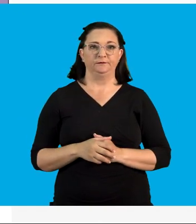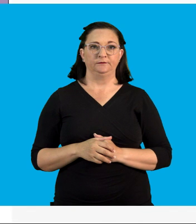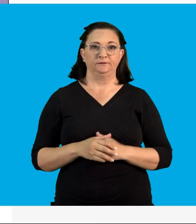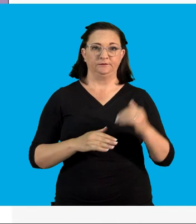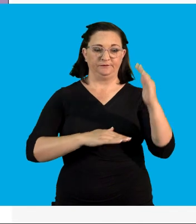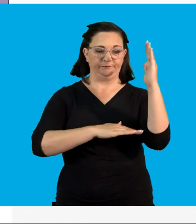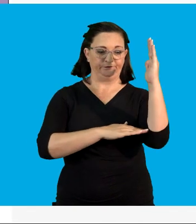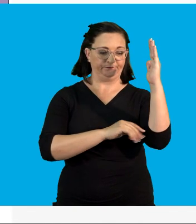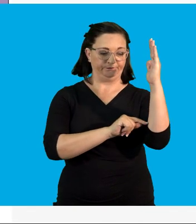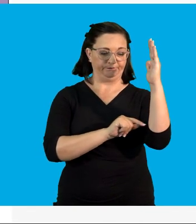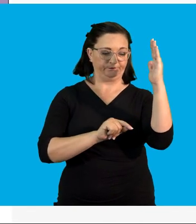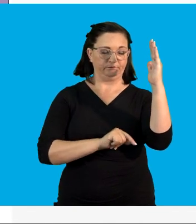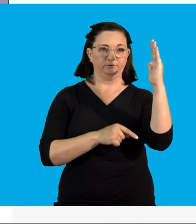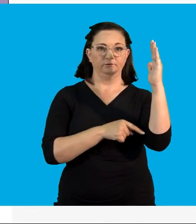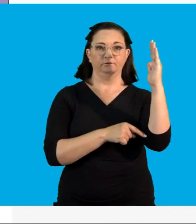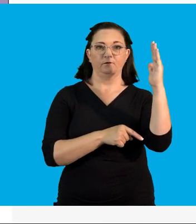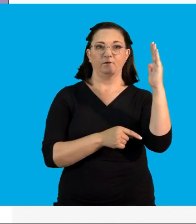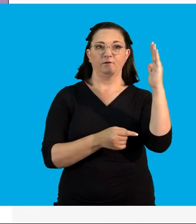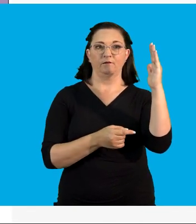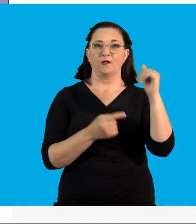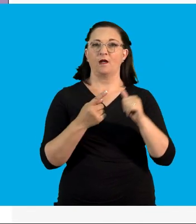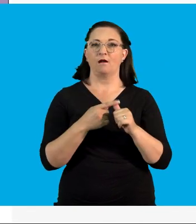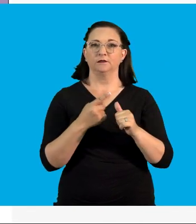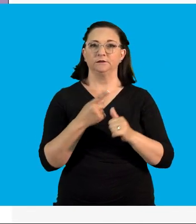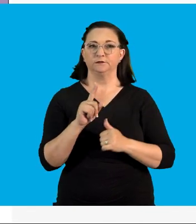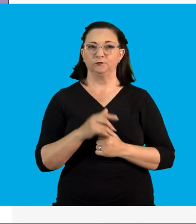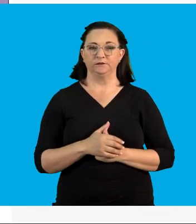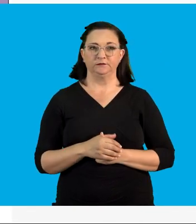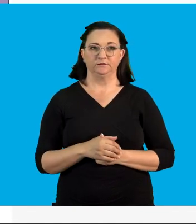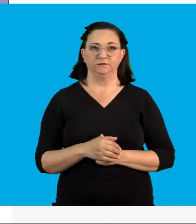side, and we find that it gives us